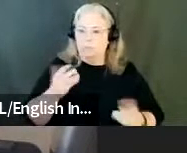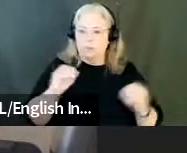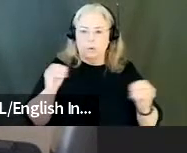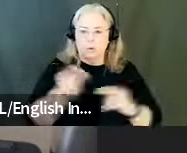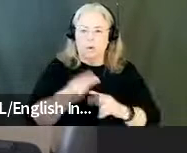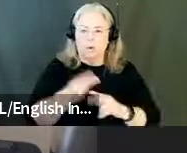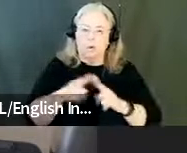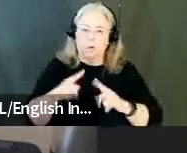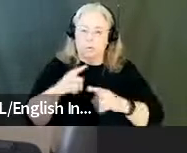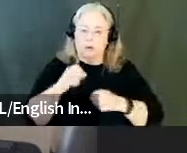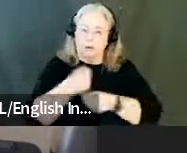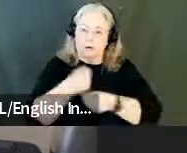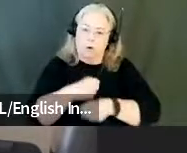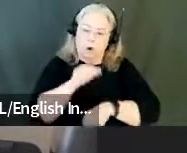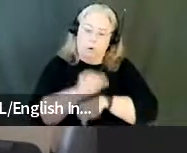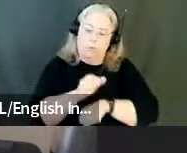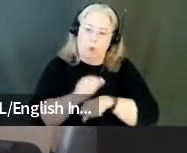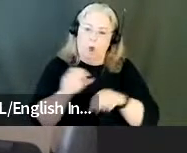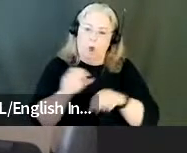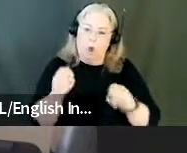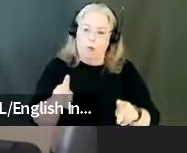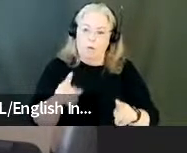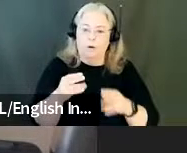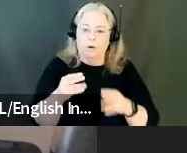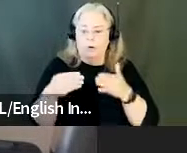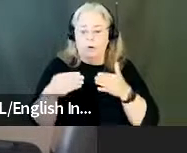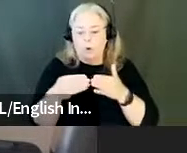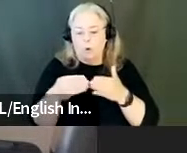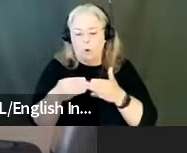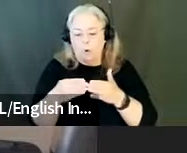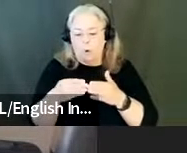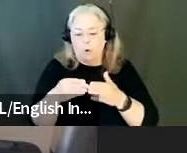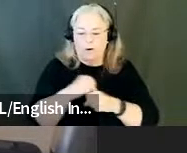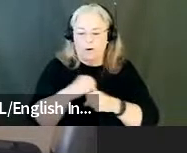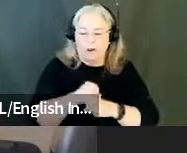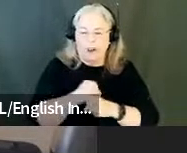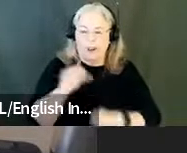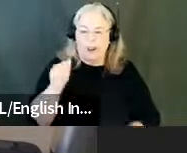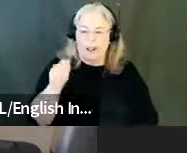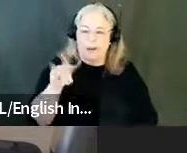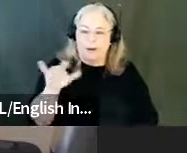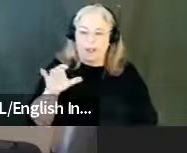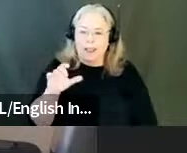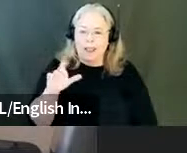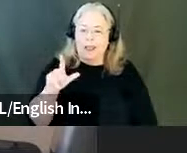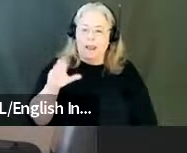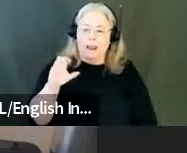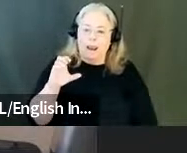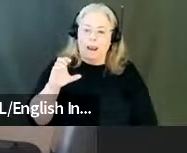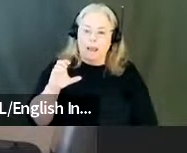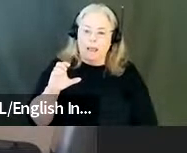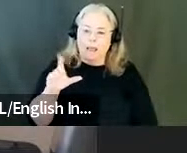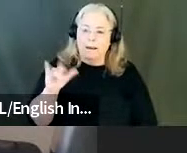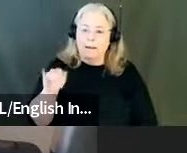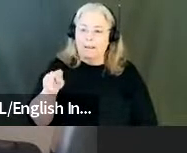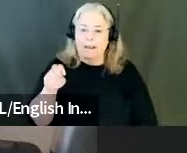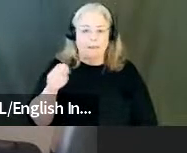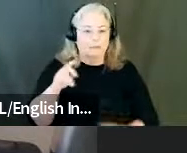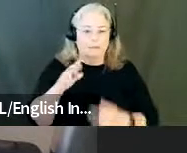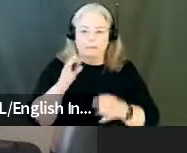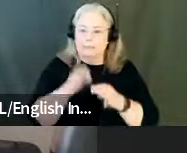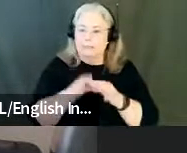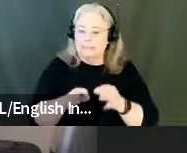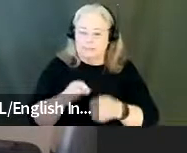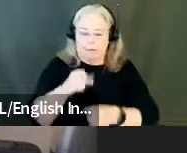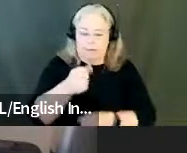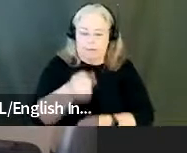creating employment opportunities and using corner guard and acrylic and lock line and creating just a simple mount that just puts